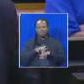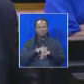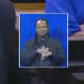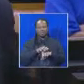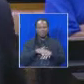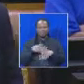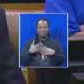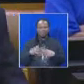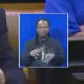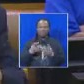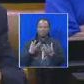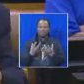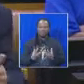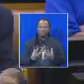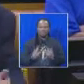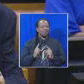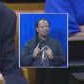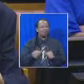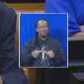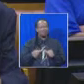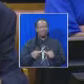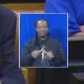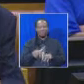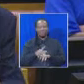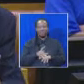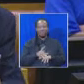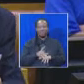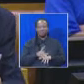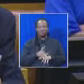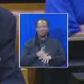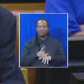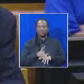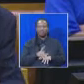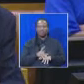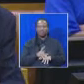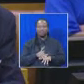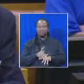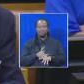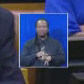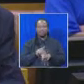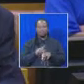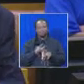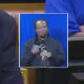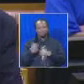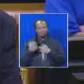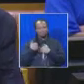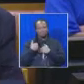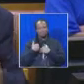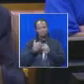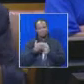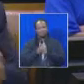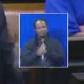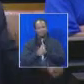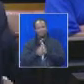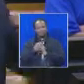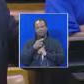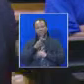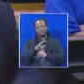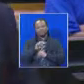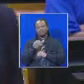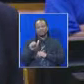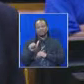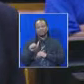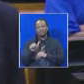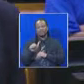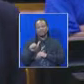and just stop farming. You know, in the Boteville district, which falls in the productive maize triangle, 46 farms are current for sale